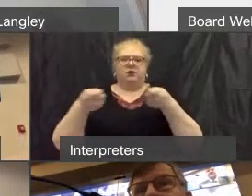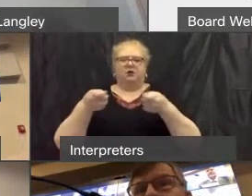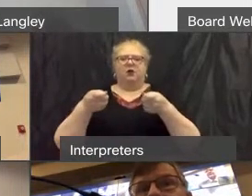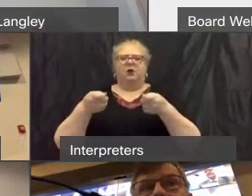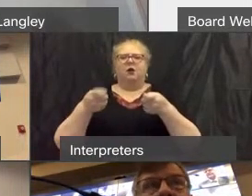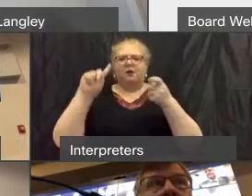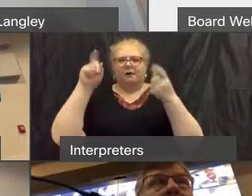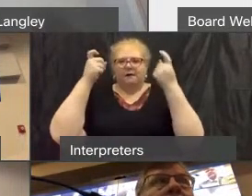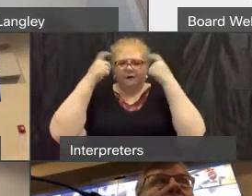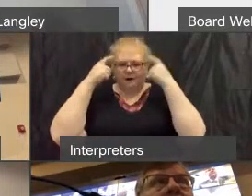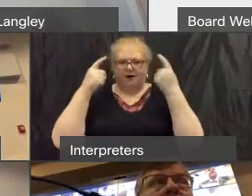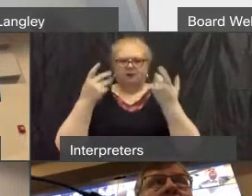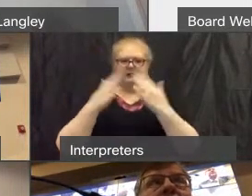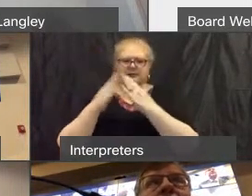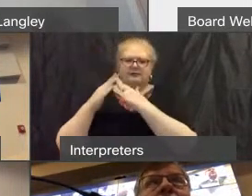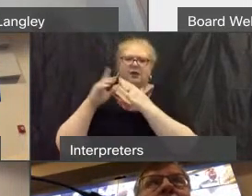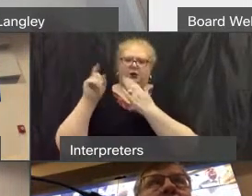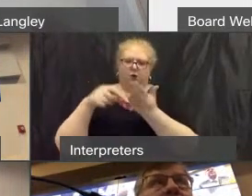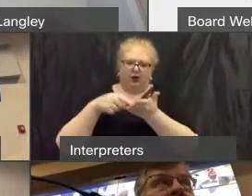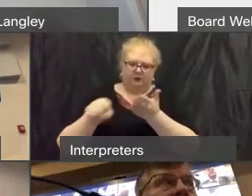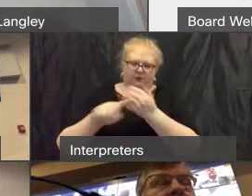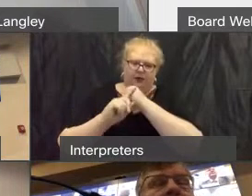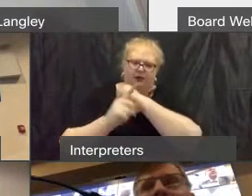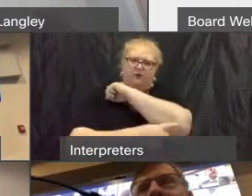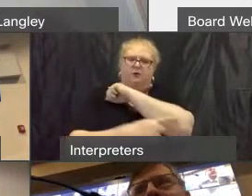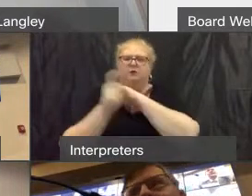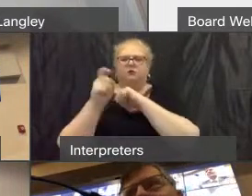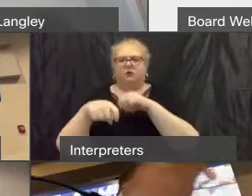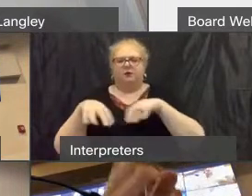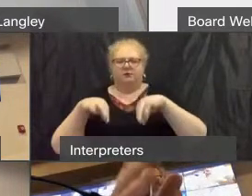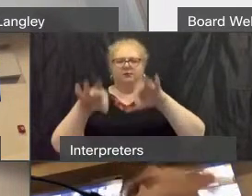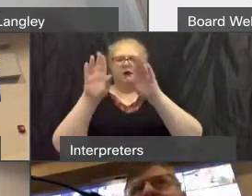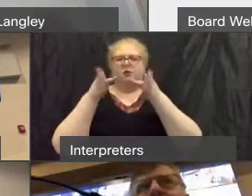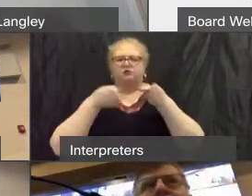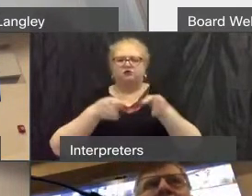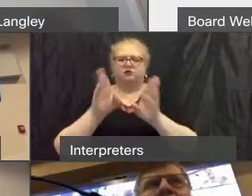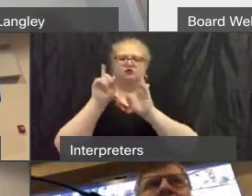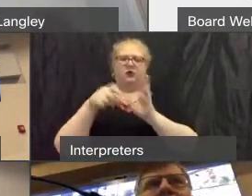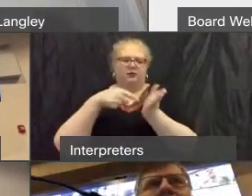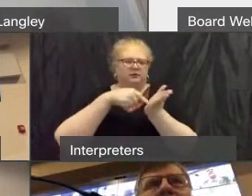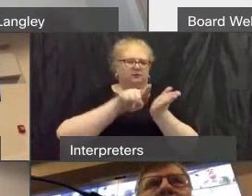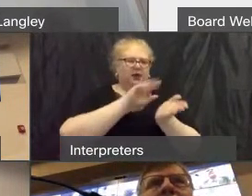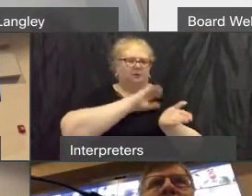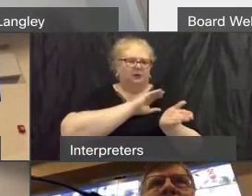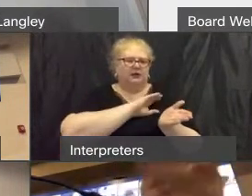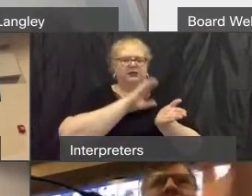up the garbage, you got to pave the streets, you got to send police and fire. After that,